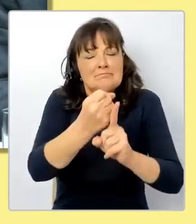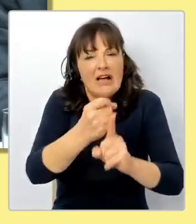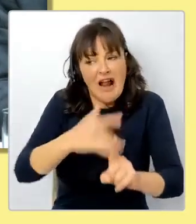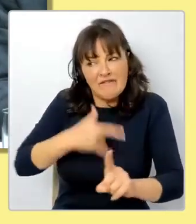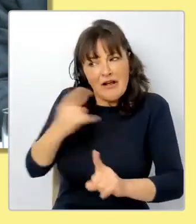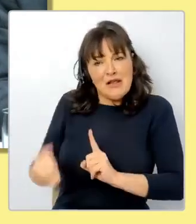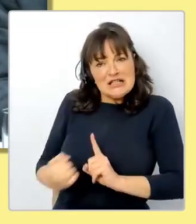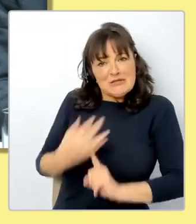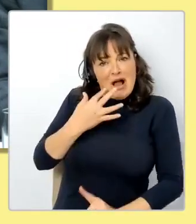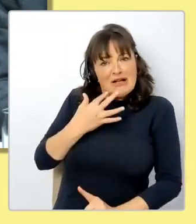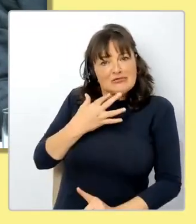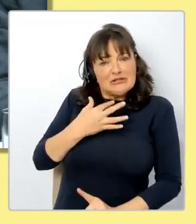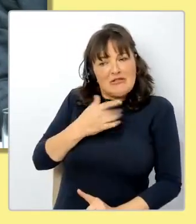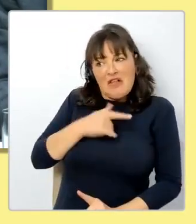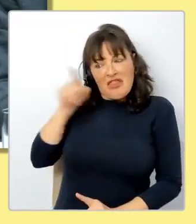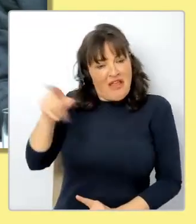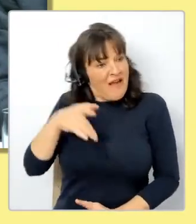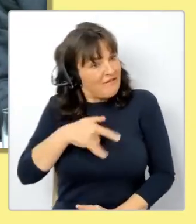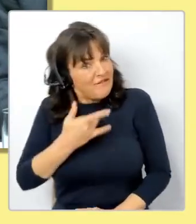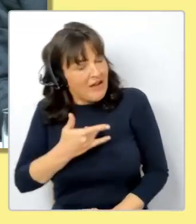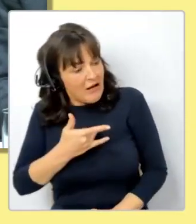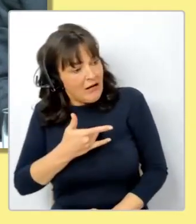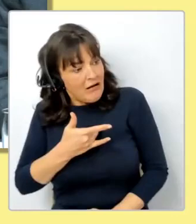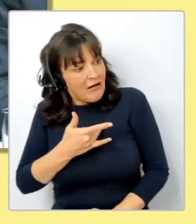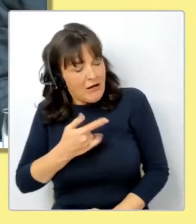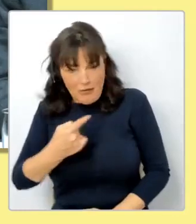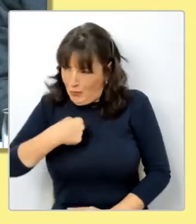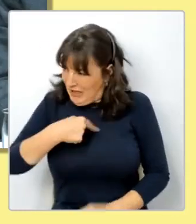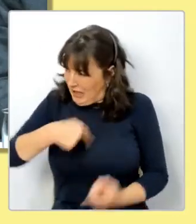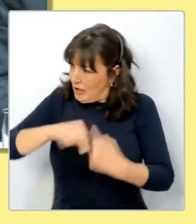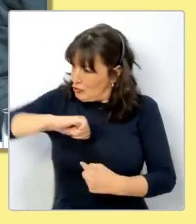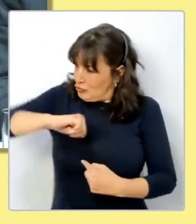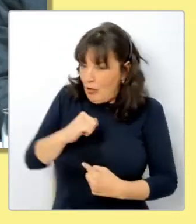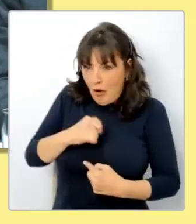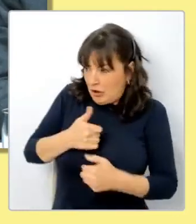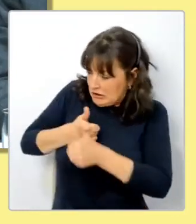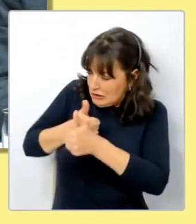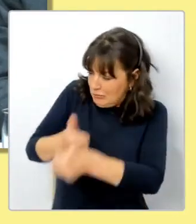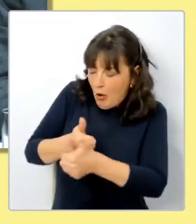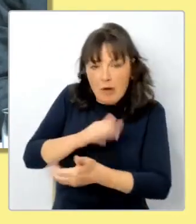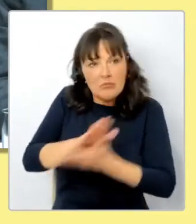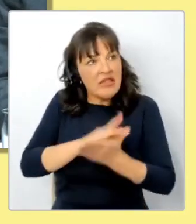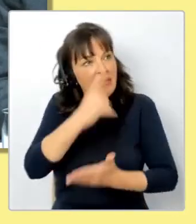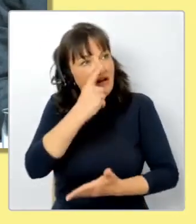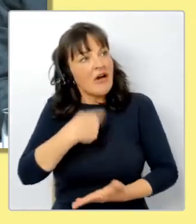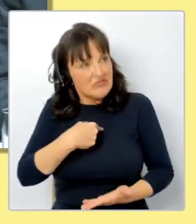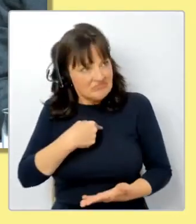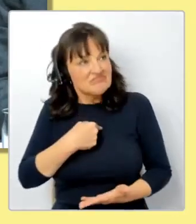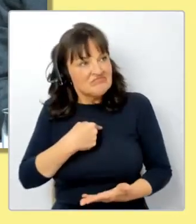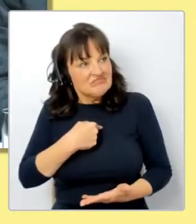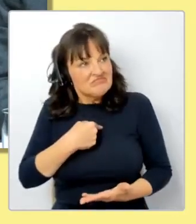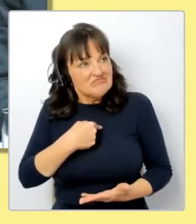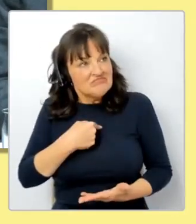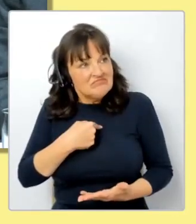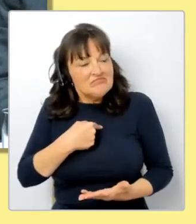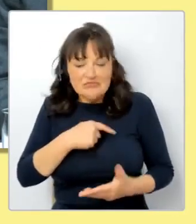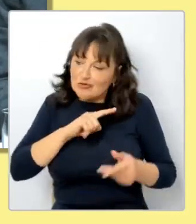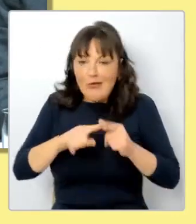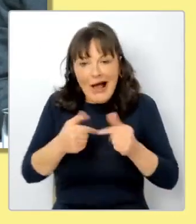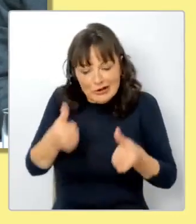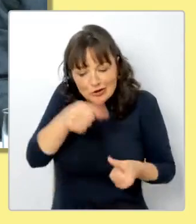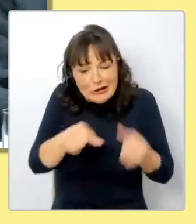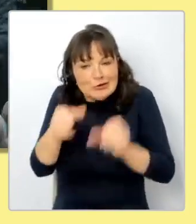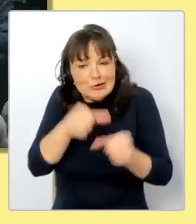were able to give them that support to help them to get to the place that they were in now, where they were, you know, living their lives and putting their lives back together. It was very